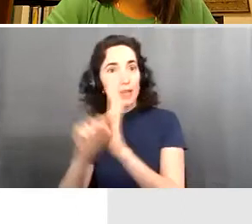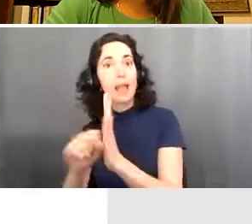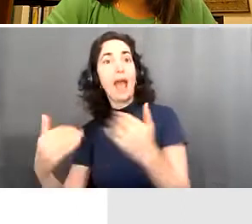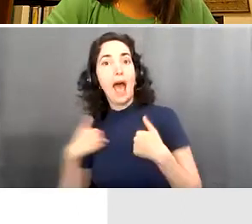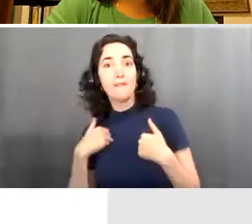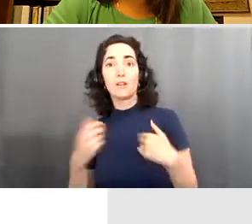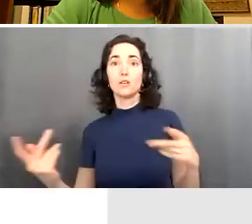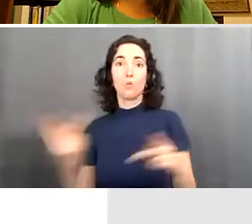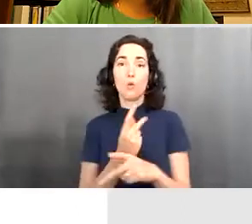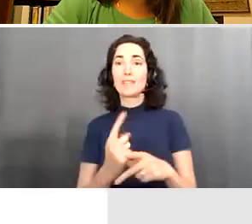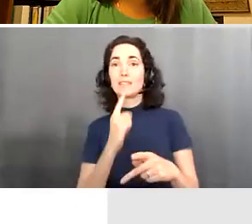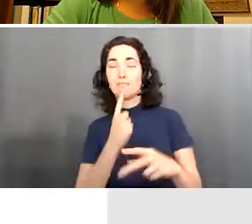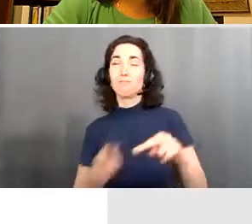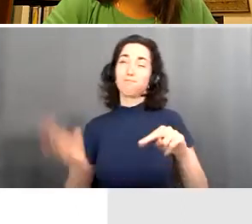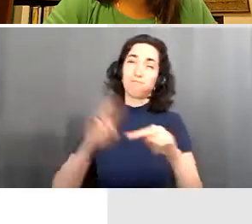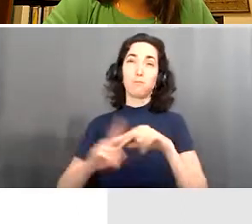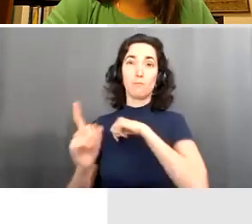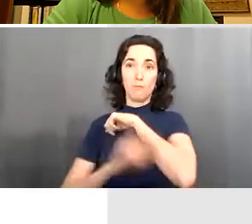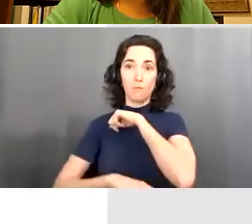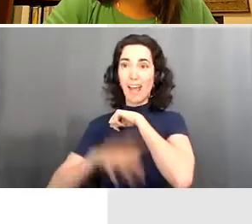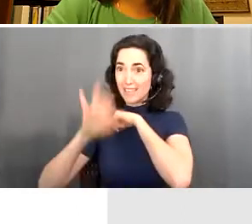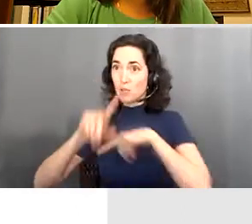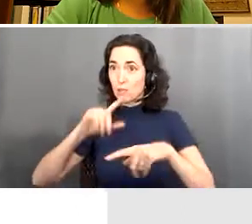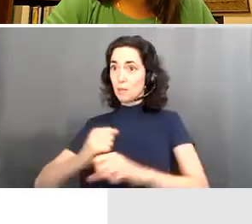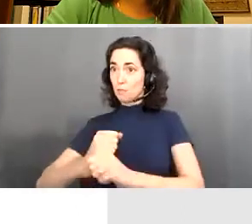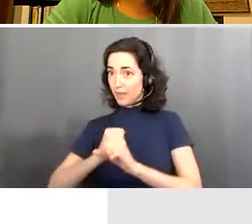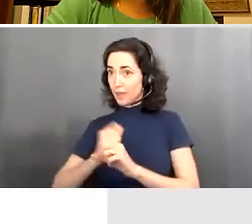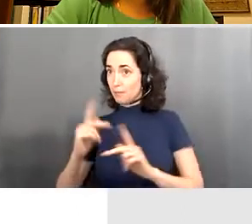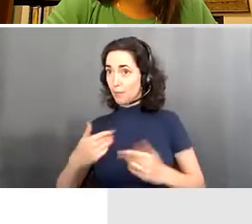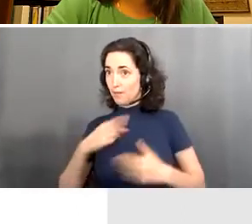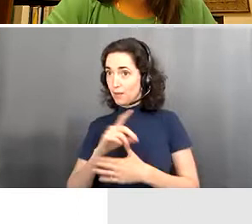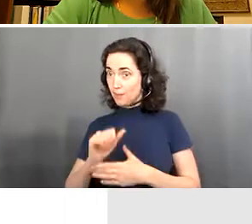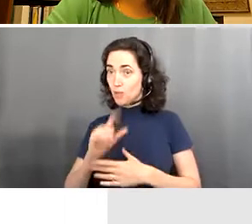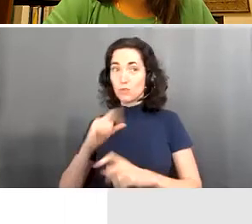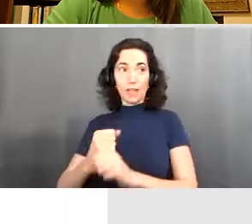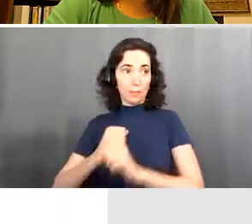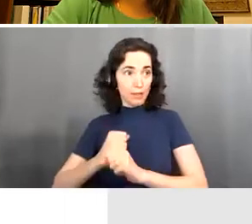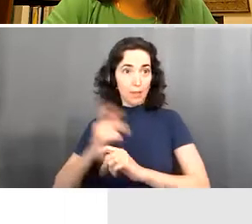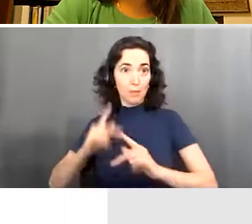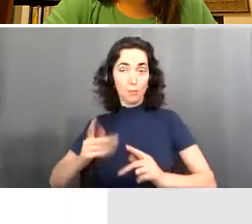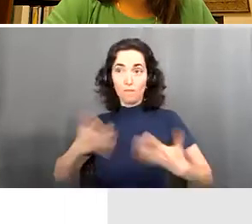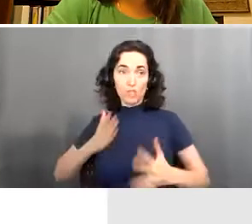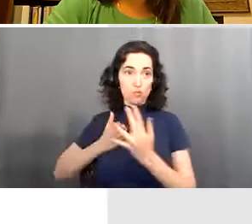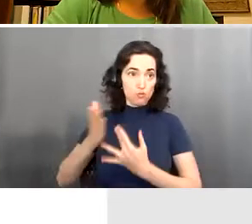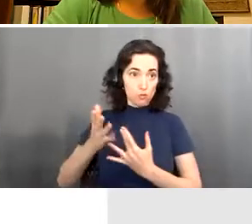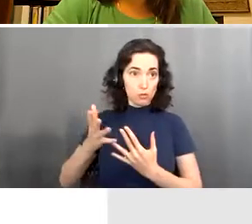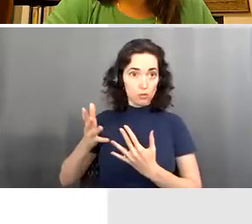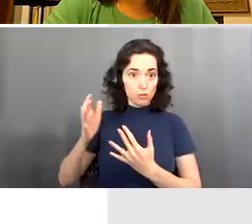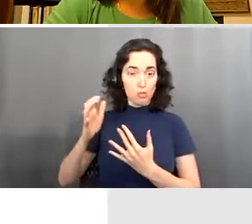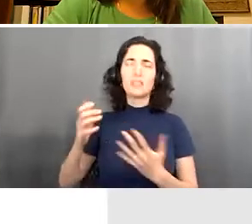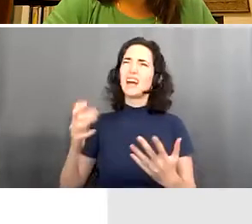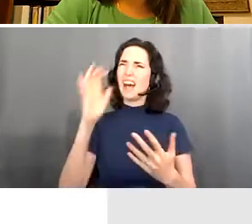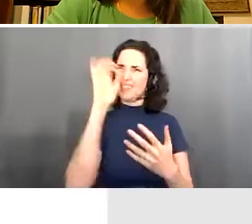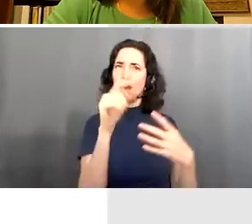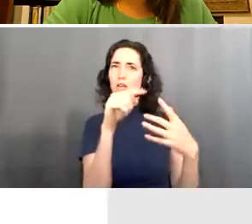actually protect survivors or people with disabilities and act as a disincentive. So I have a lot more questions about